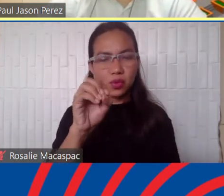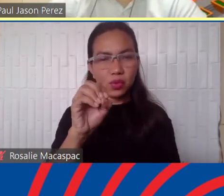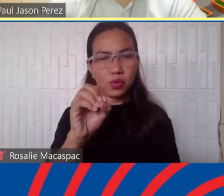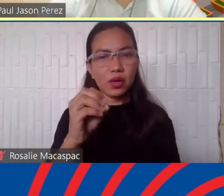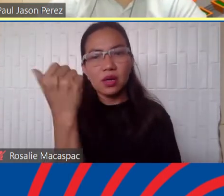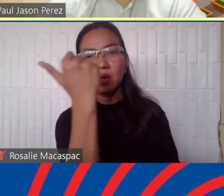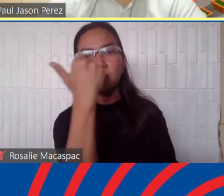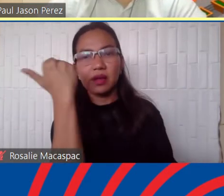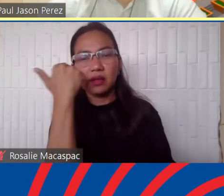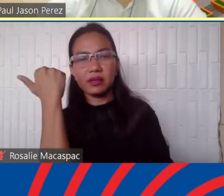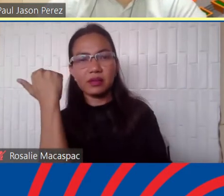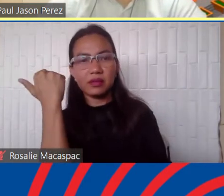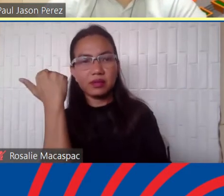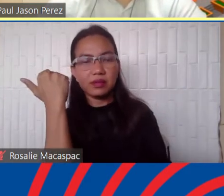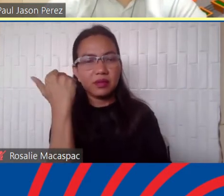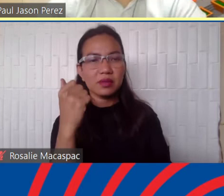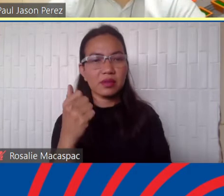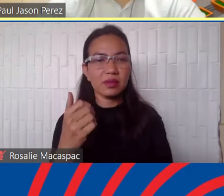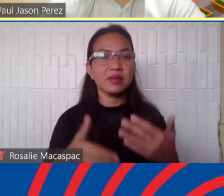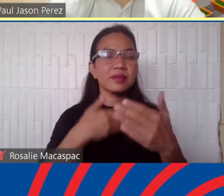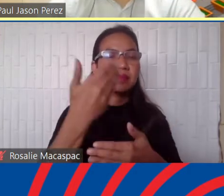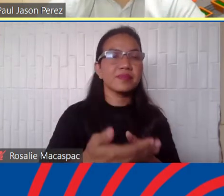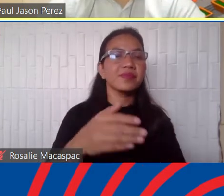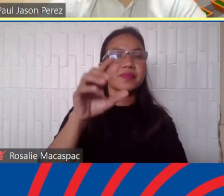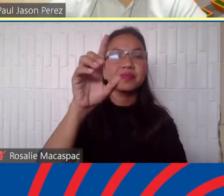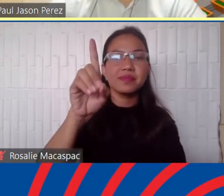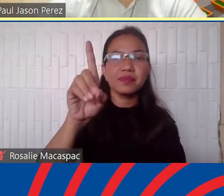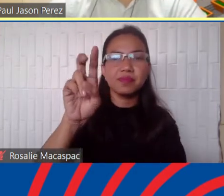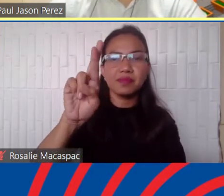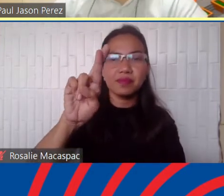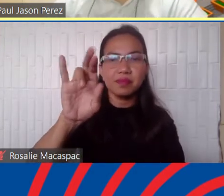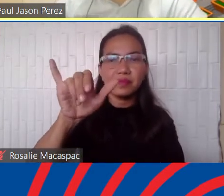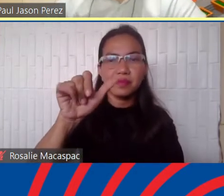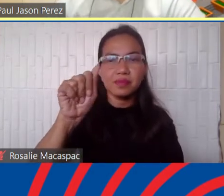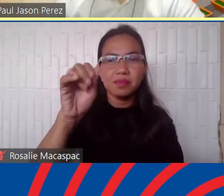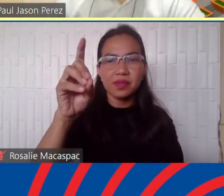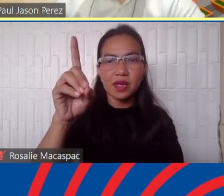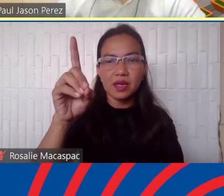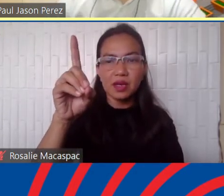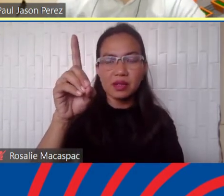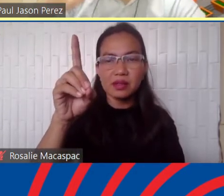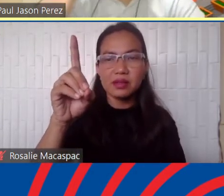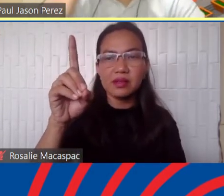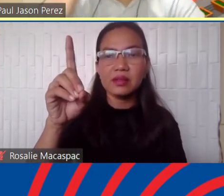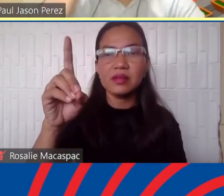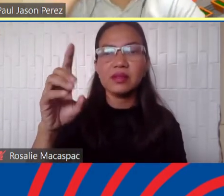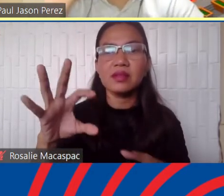platform is Data Dryad. So this is like a cooperative among